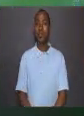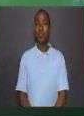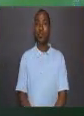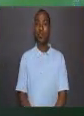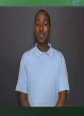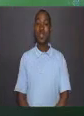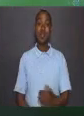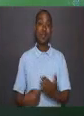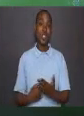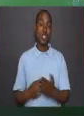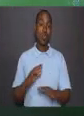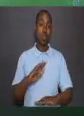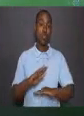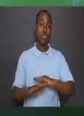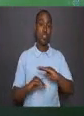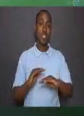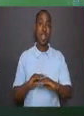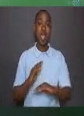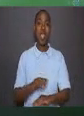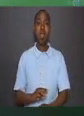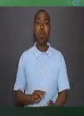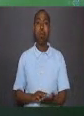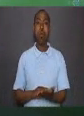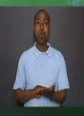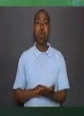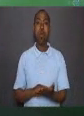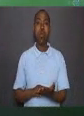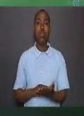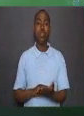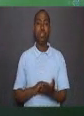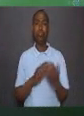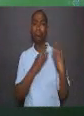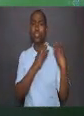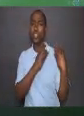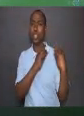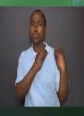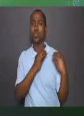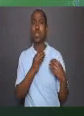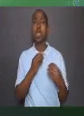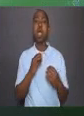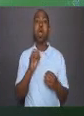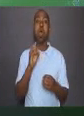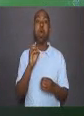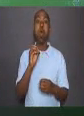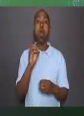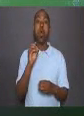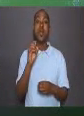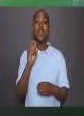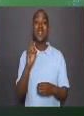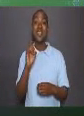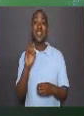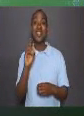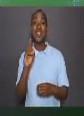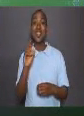During this process, the molecules carry oxidation when